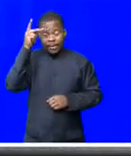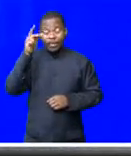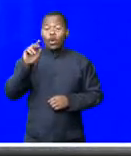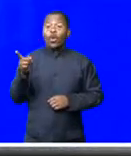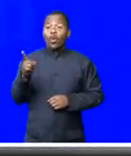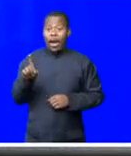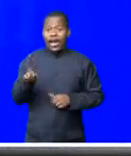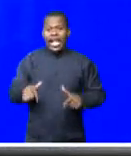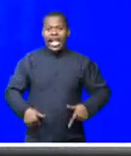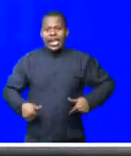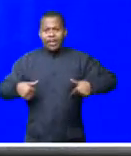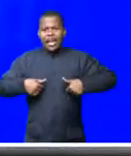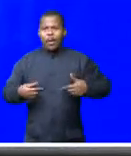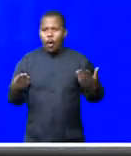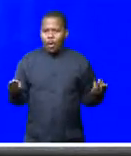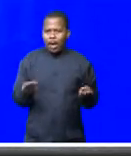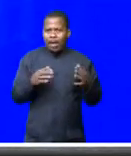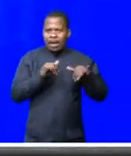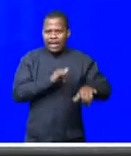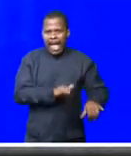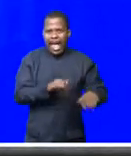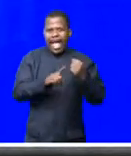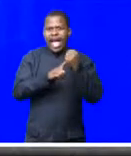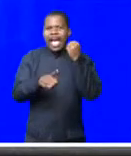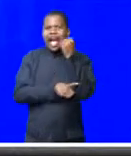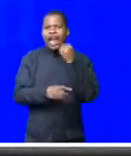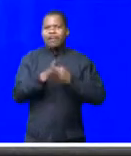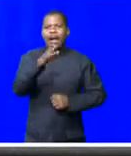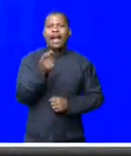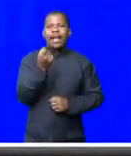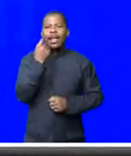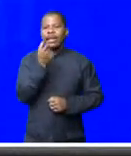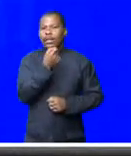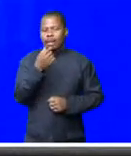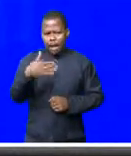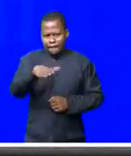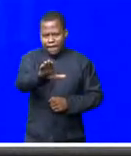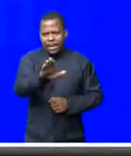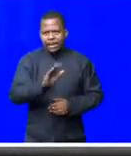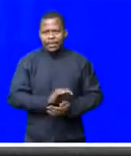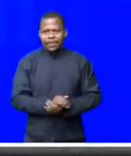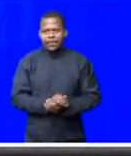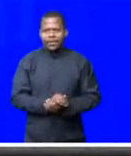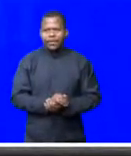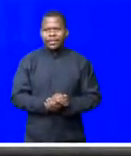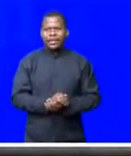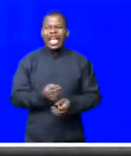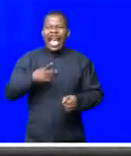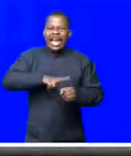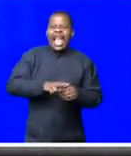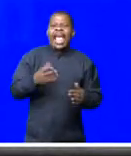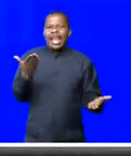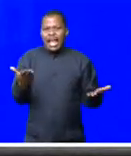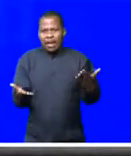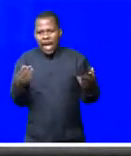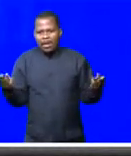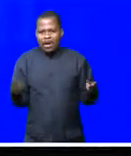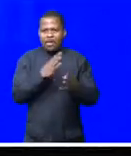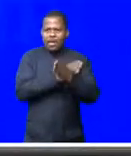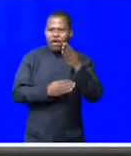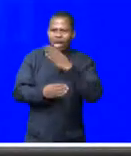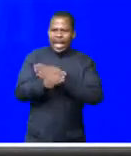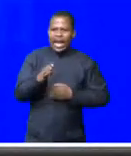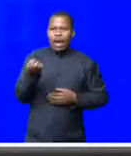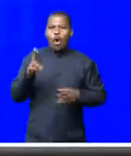yato tonke takhamiti taledolobha ibe melula. Akukhathalekile-ke ukuthi umuntu ukhubatekile noma